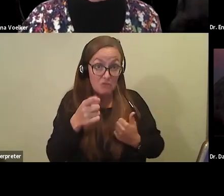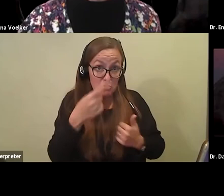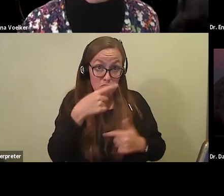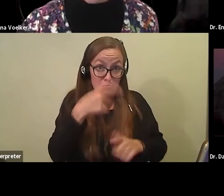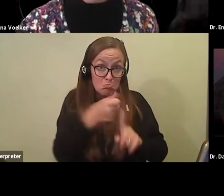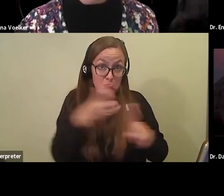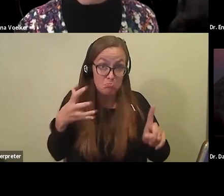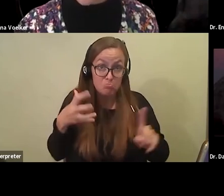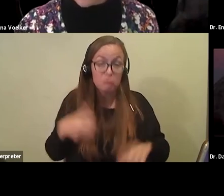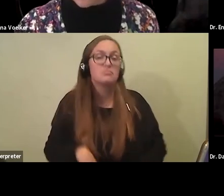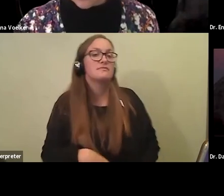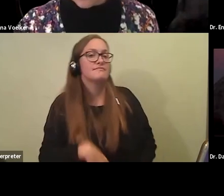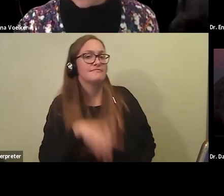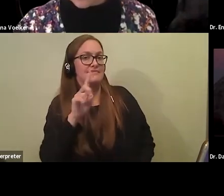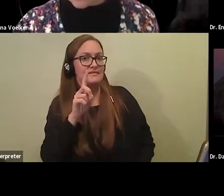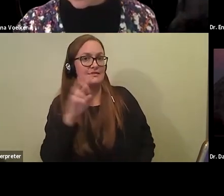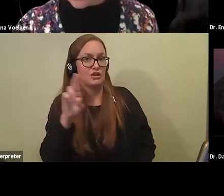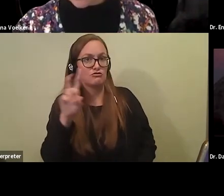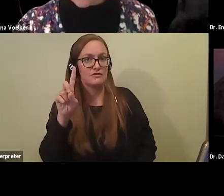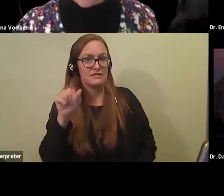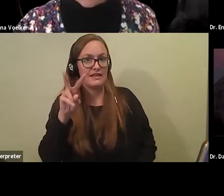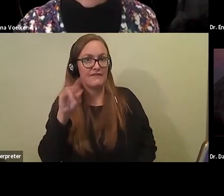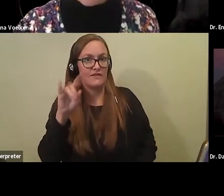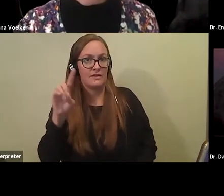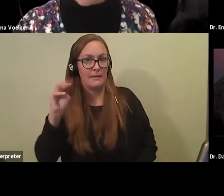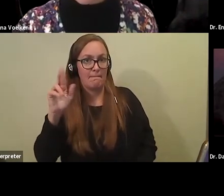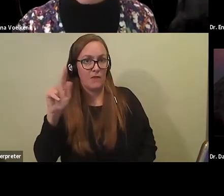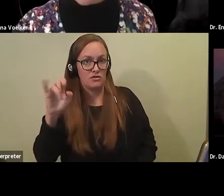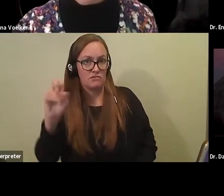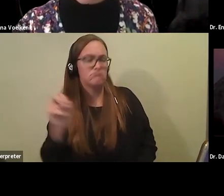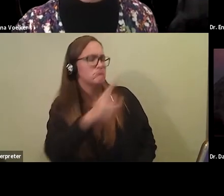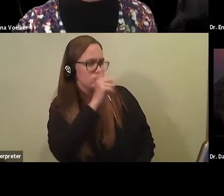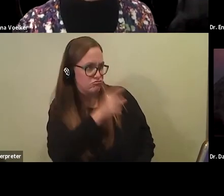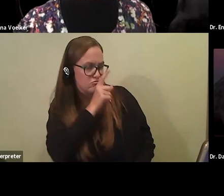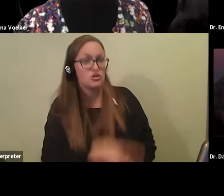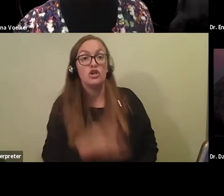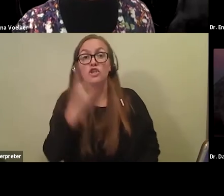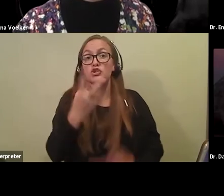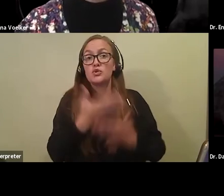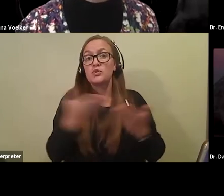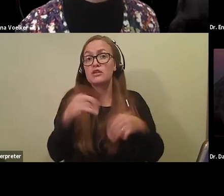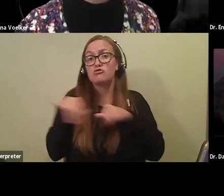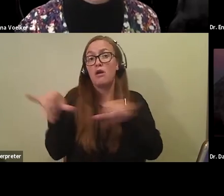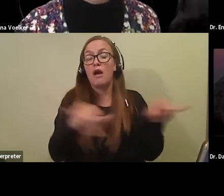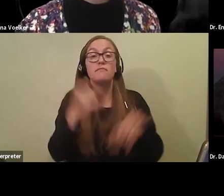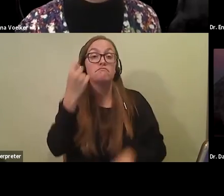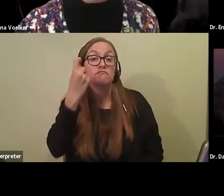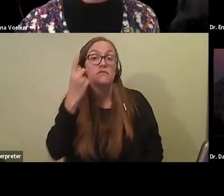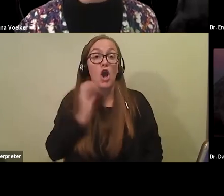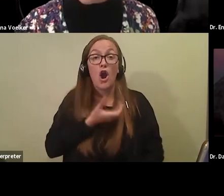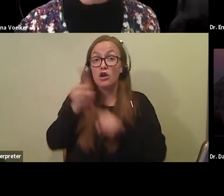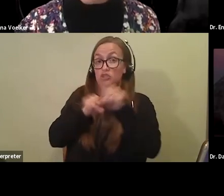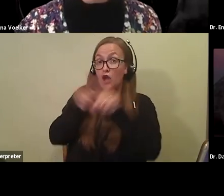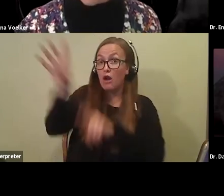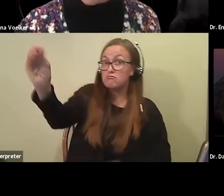So two things are common in the universe. So our star is a singular star in the solar system, but actually